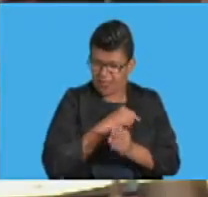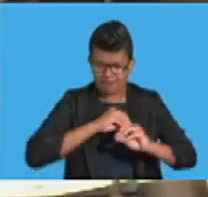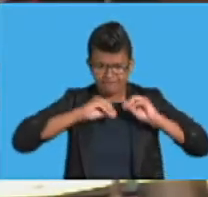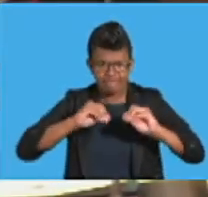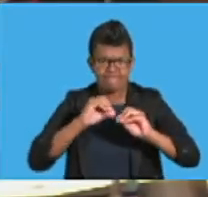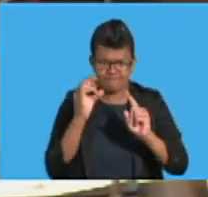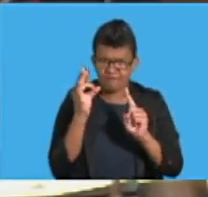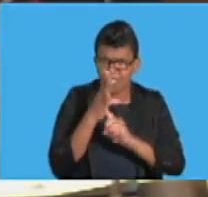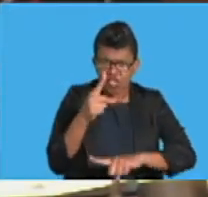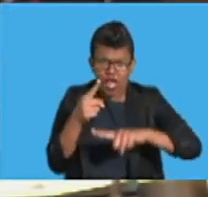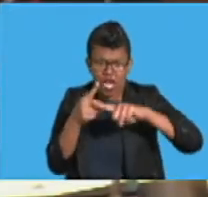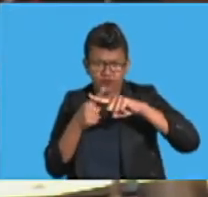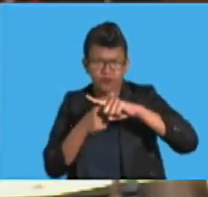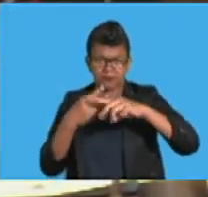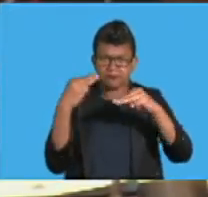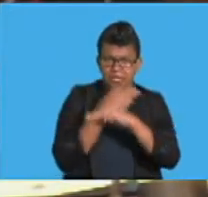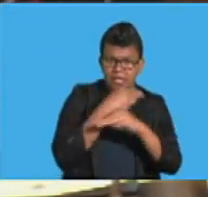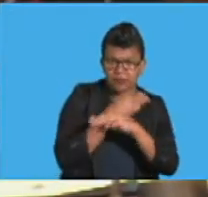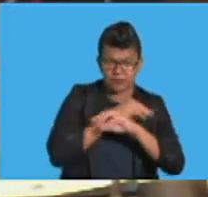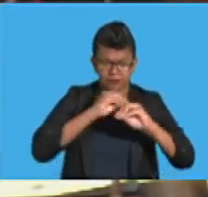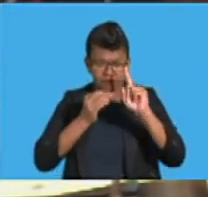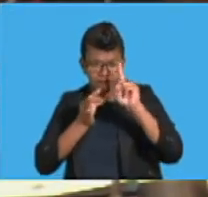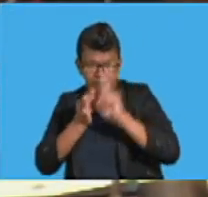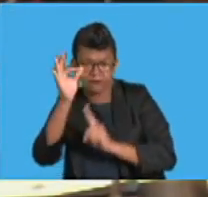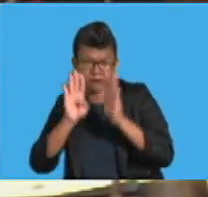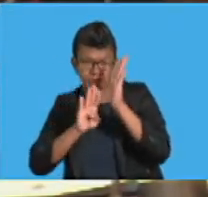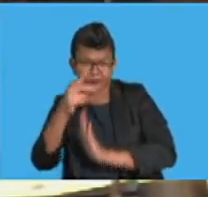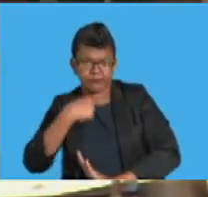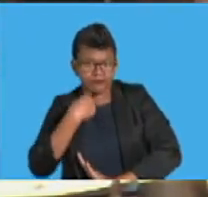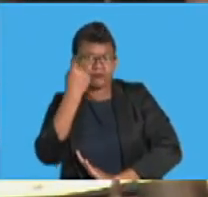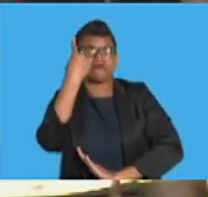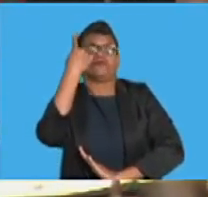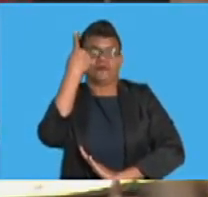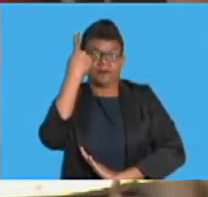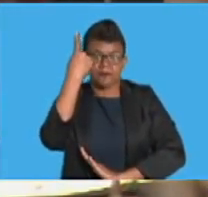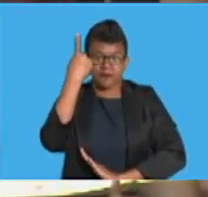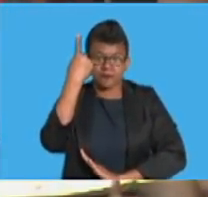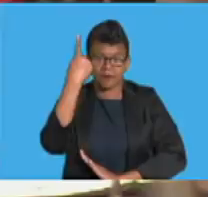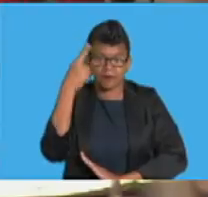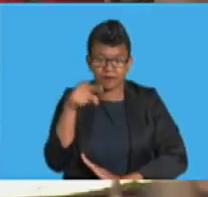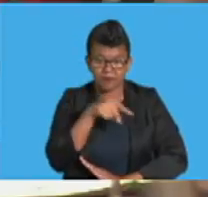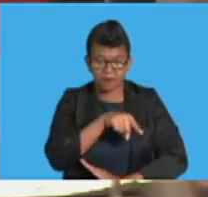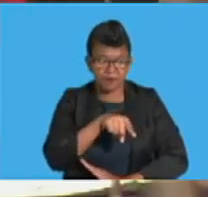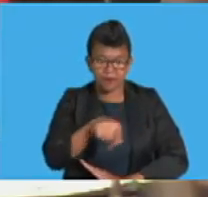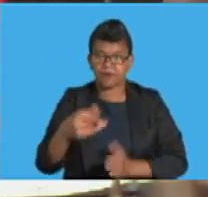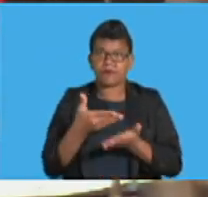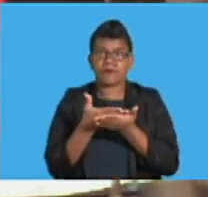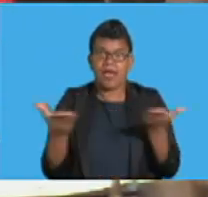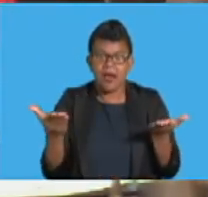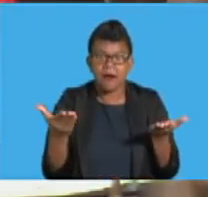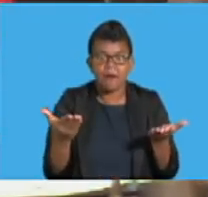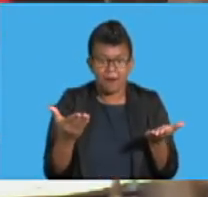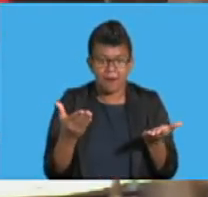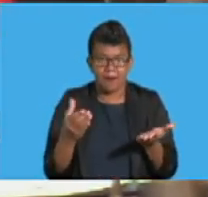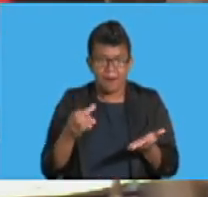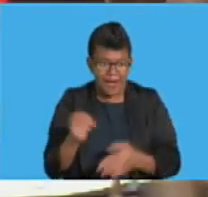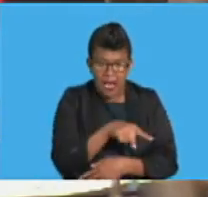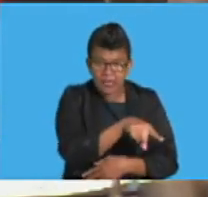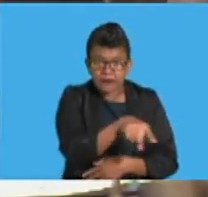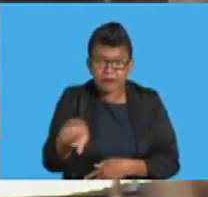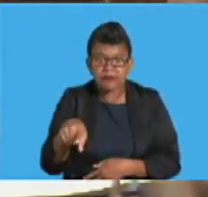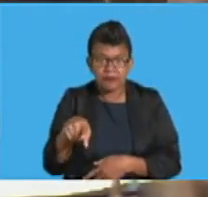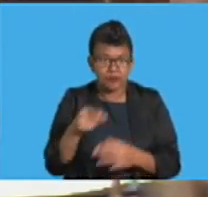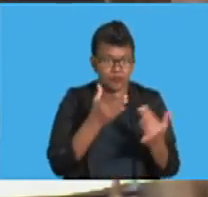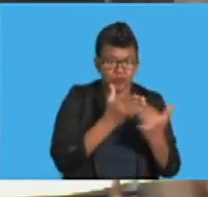continuing professional developments. We recognize that quality of students can only be improved by quality and better equipped teachers.